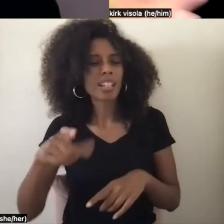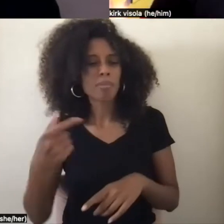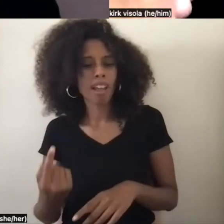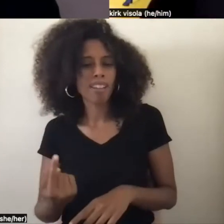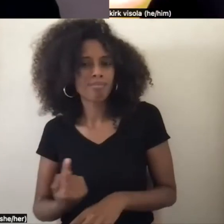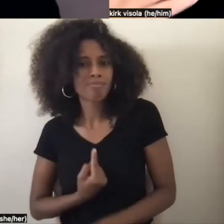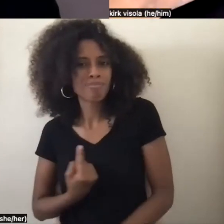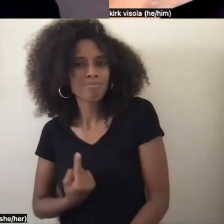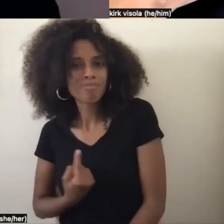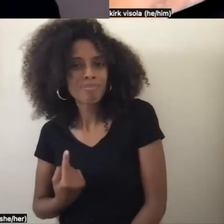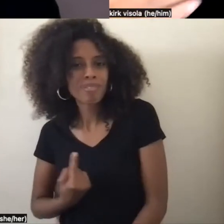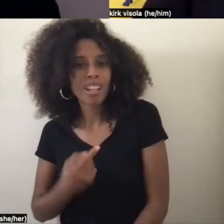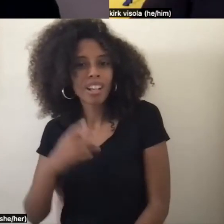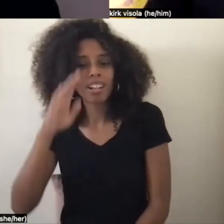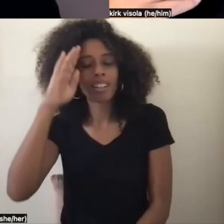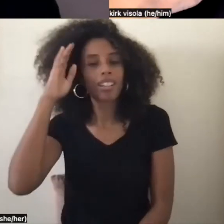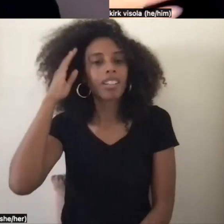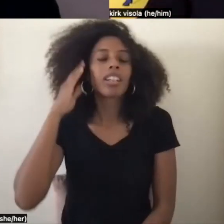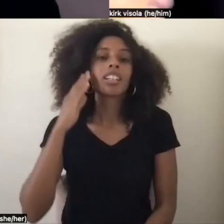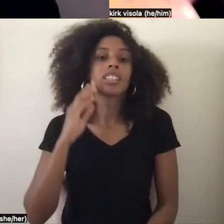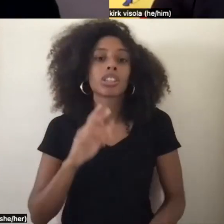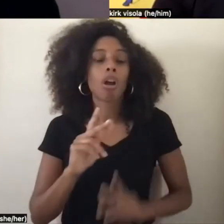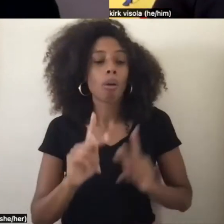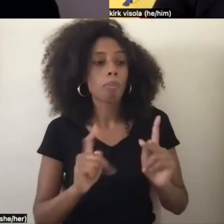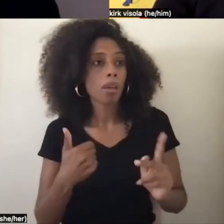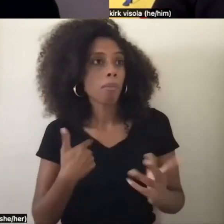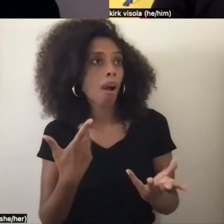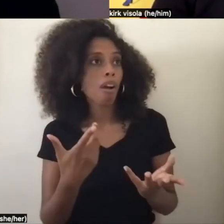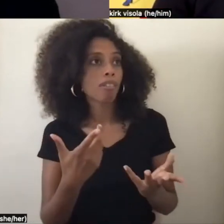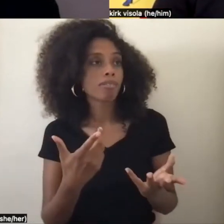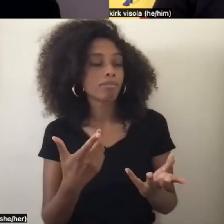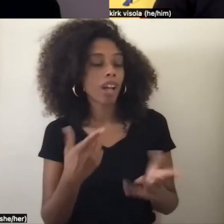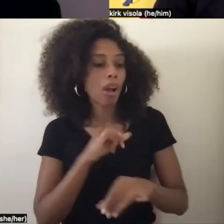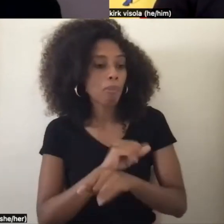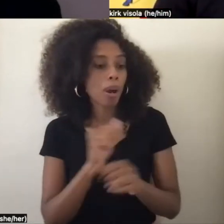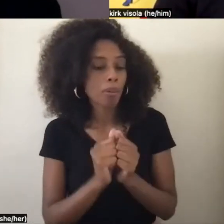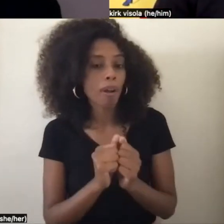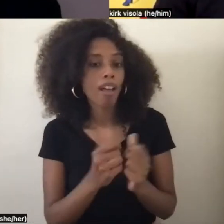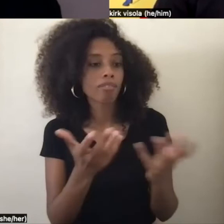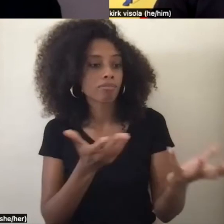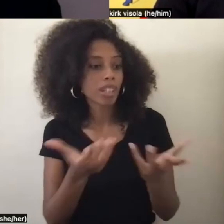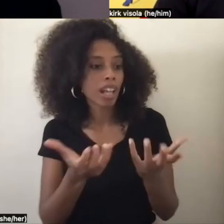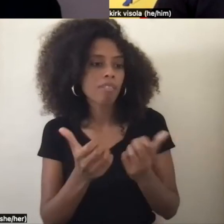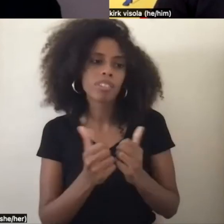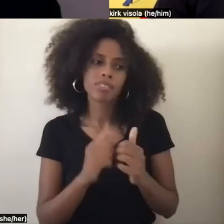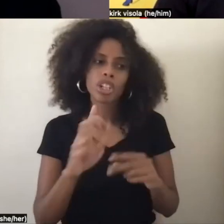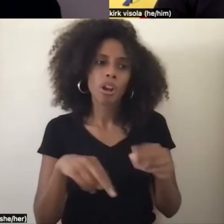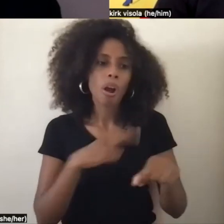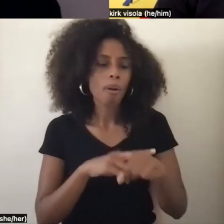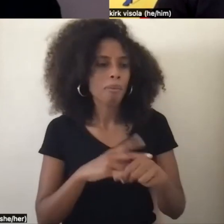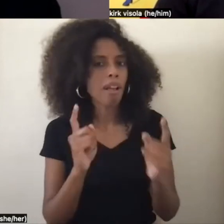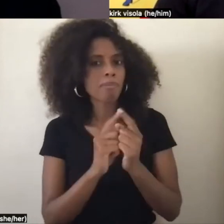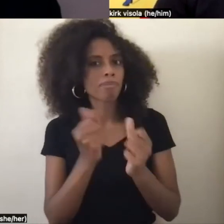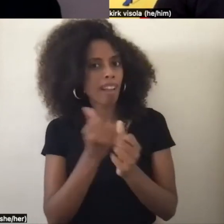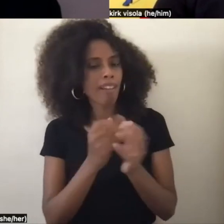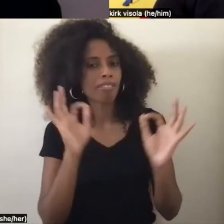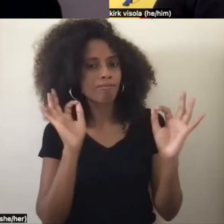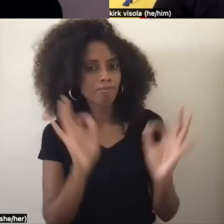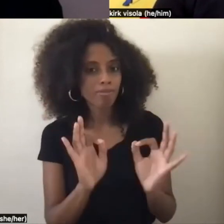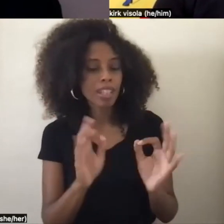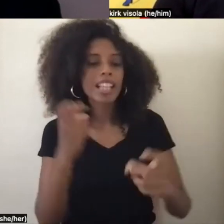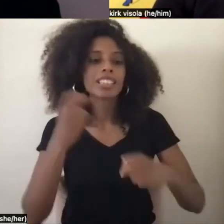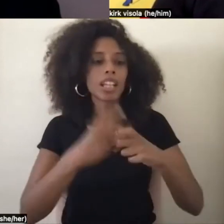to, we usually have we usually hit it off pretty well. And it's hard for me to separate that from the actual business